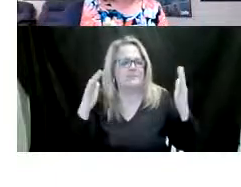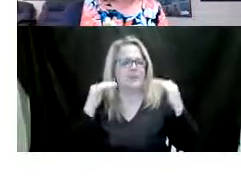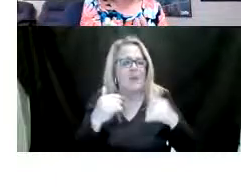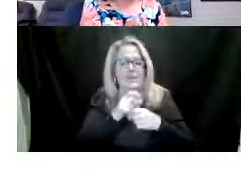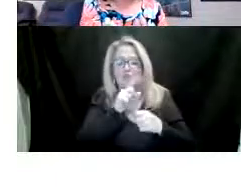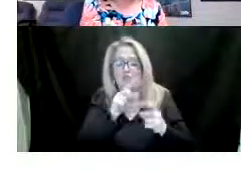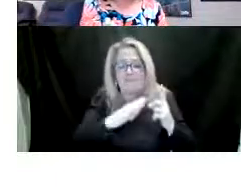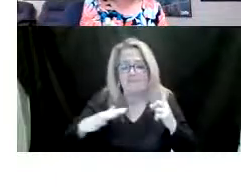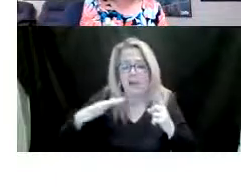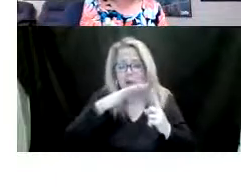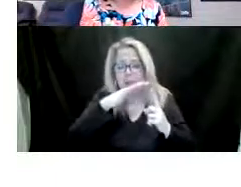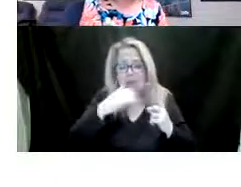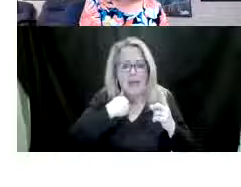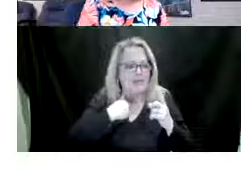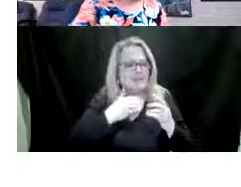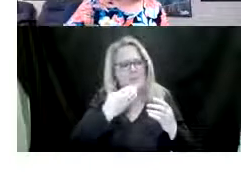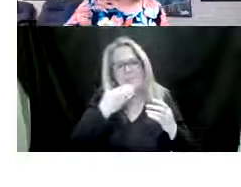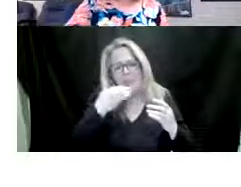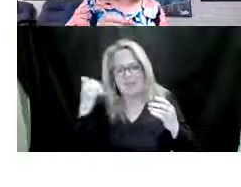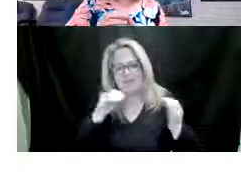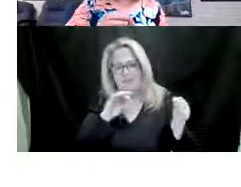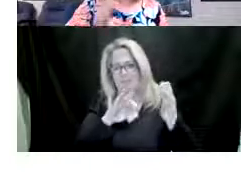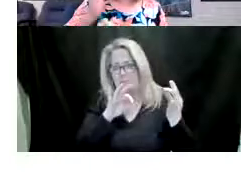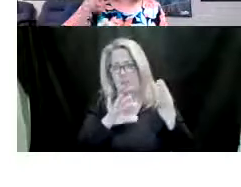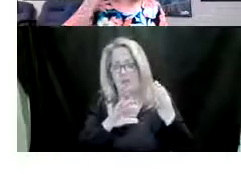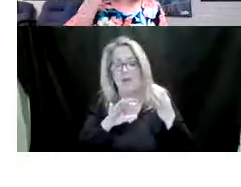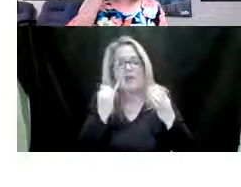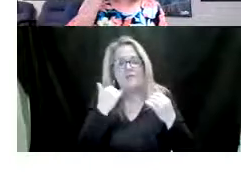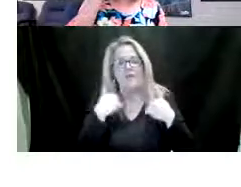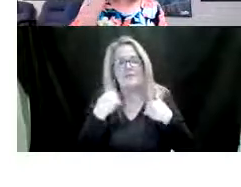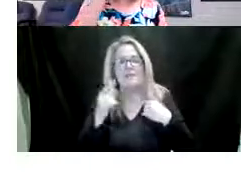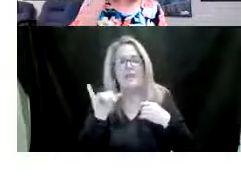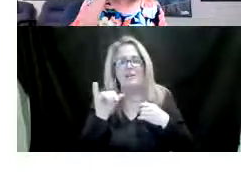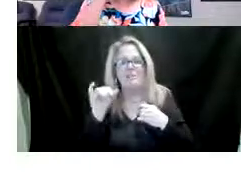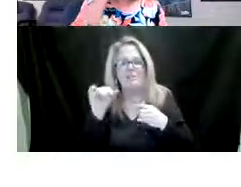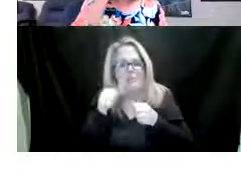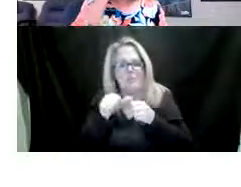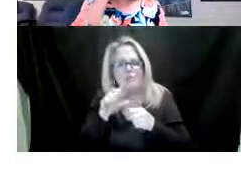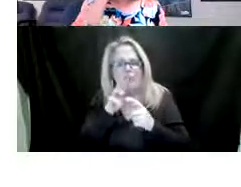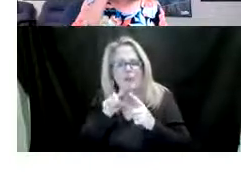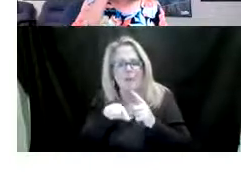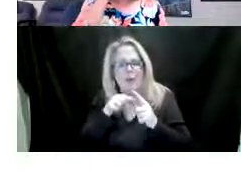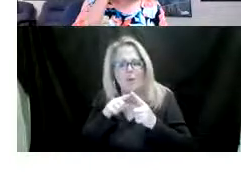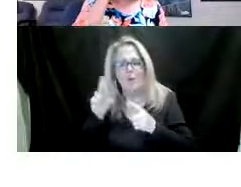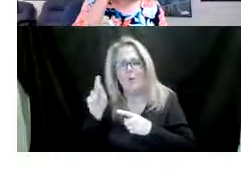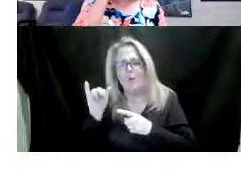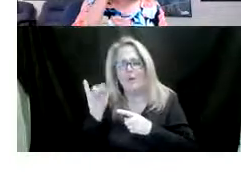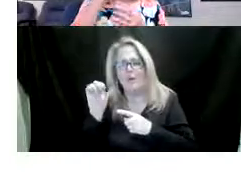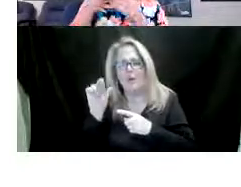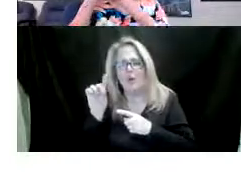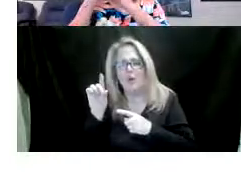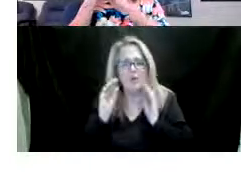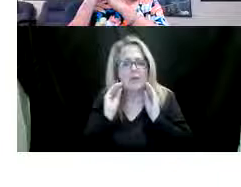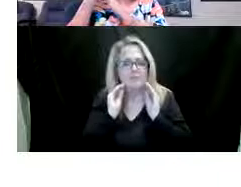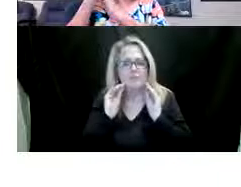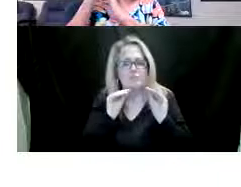provides optimal sensory feedback. If you have somebody like Ricardo I was talking about that just has a slight head turn,